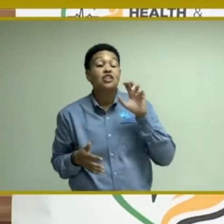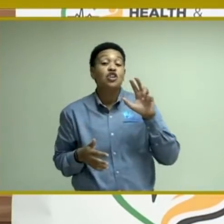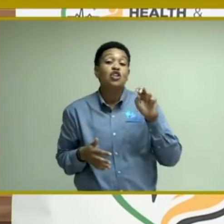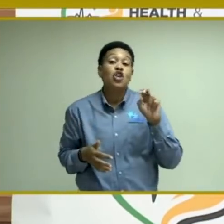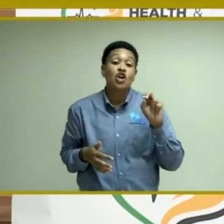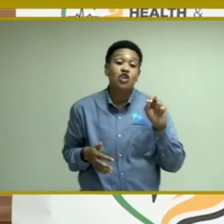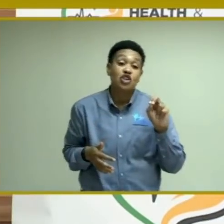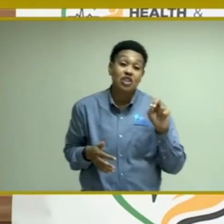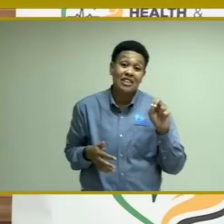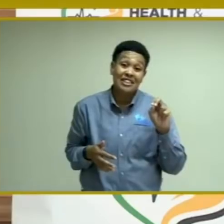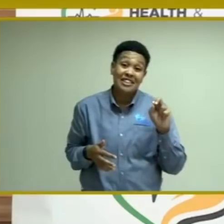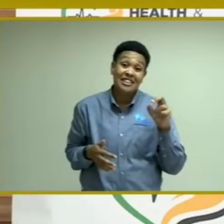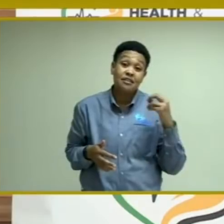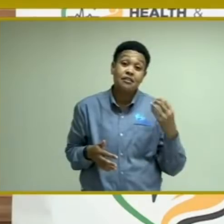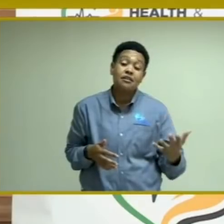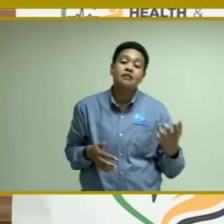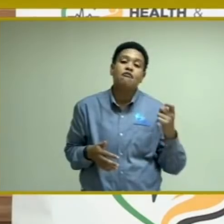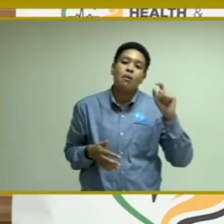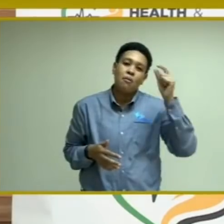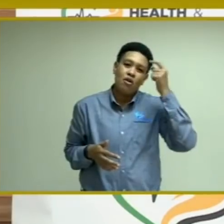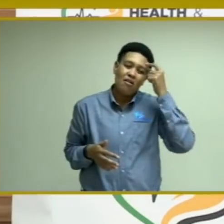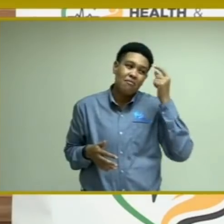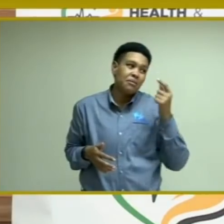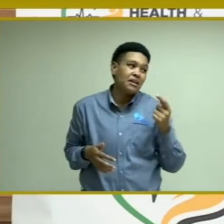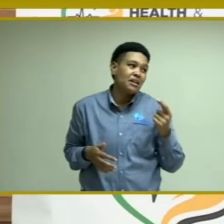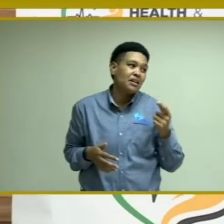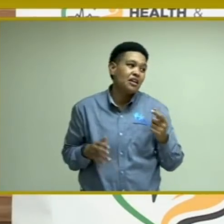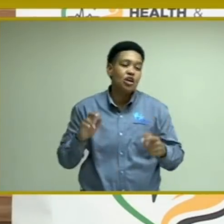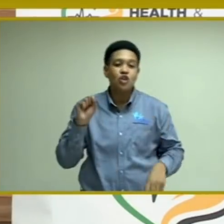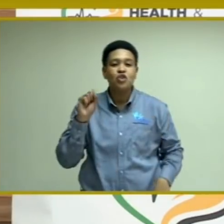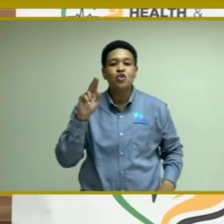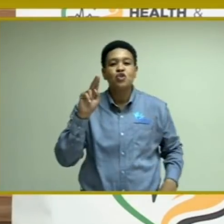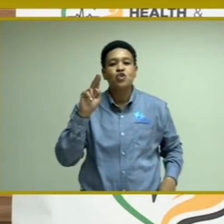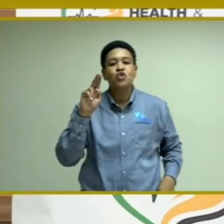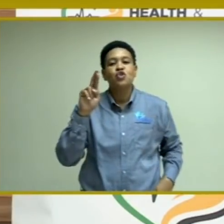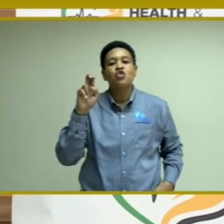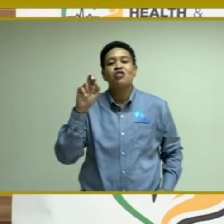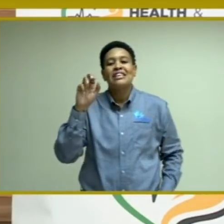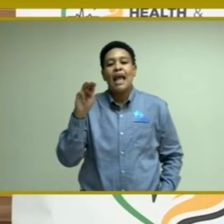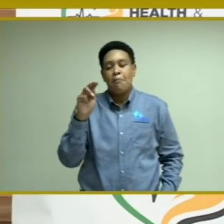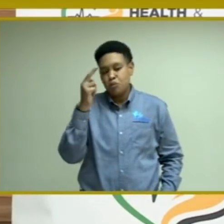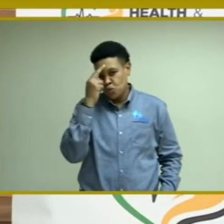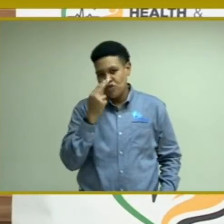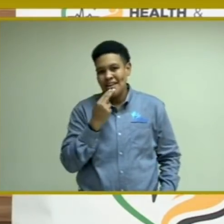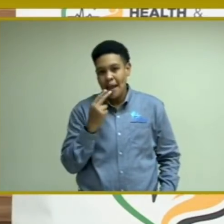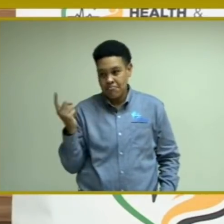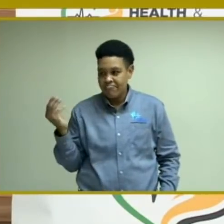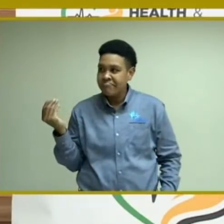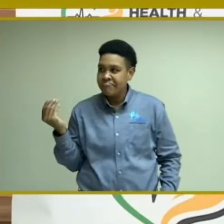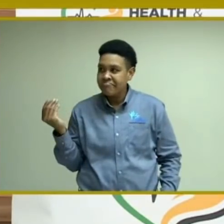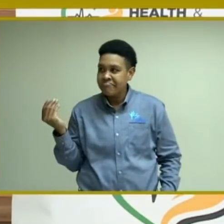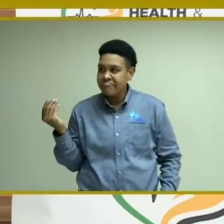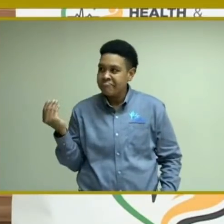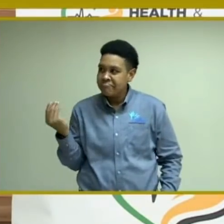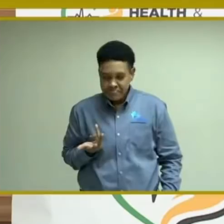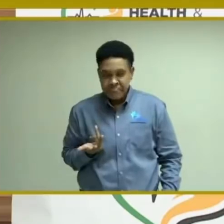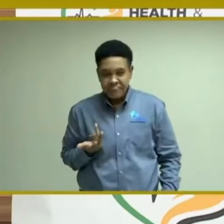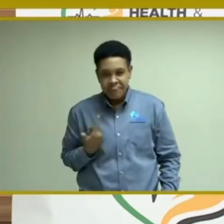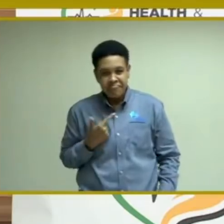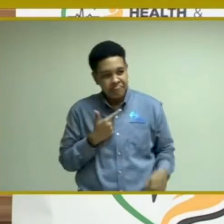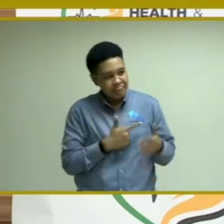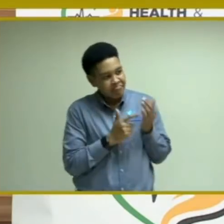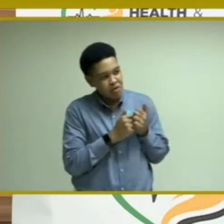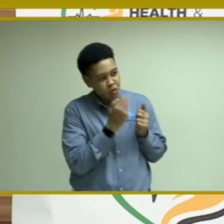45,630 courtesy of the government of Suriname, which we have been having discussions with that